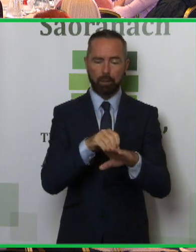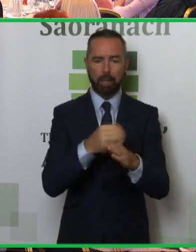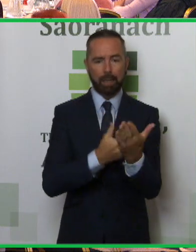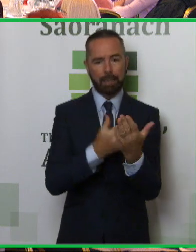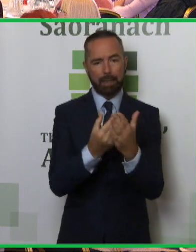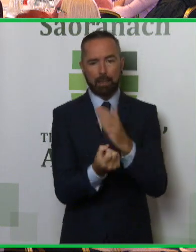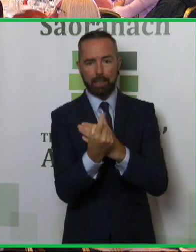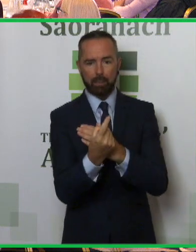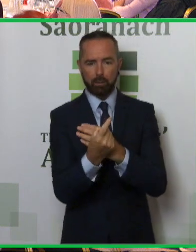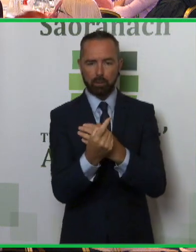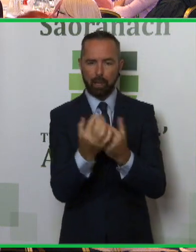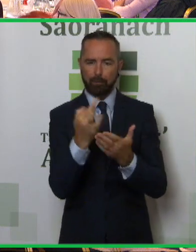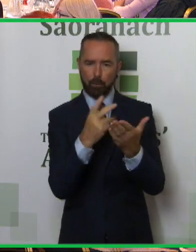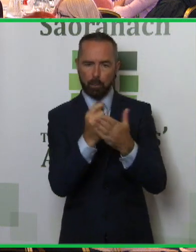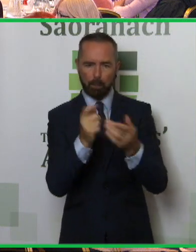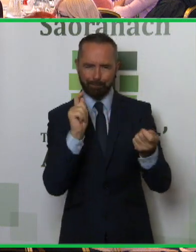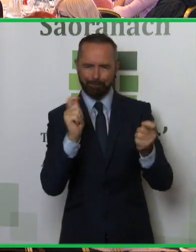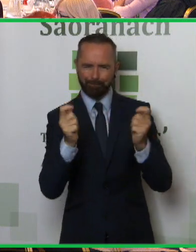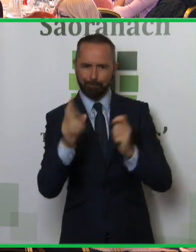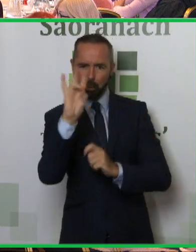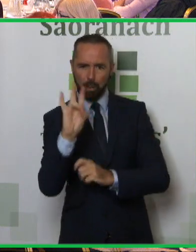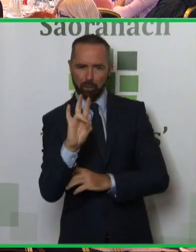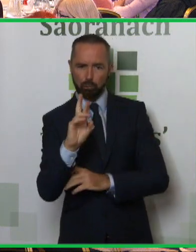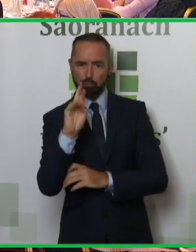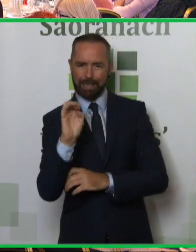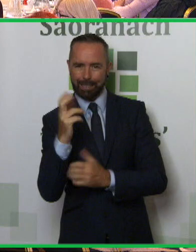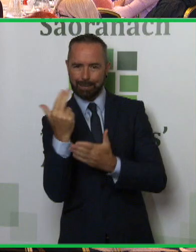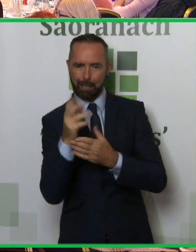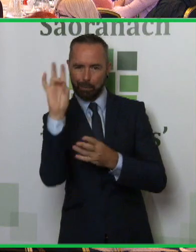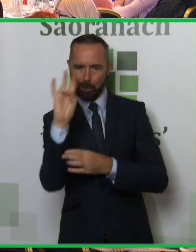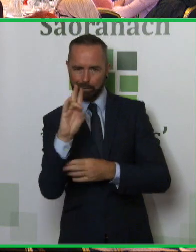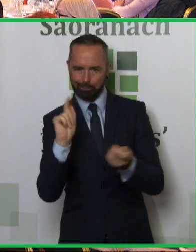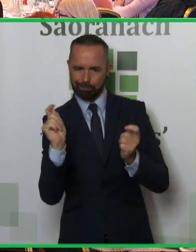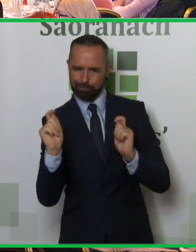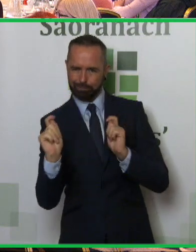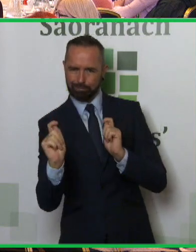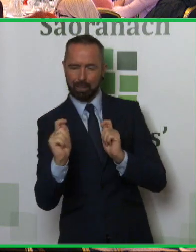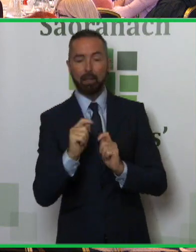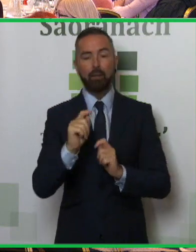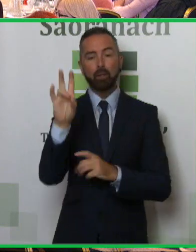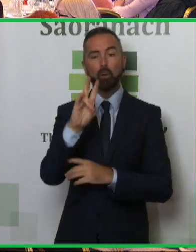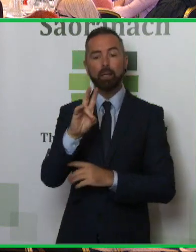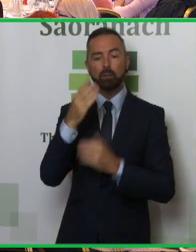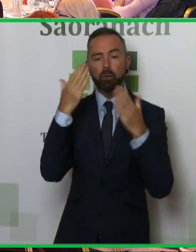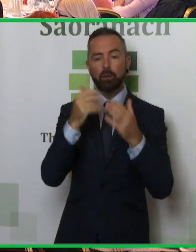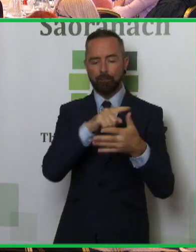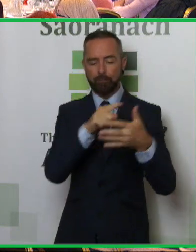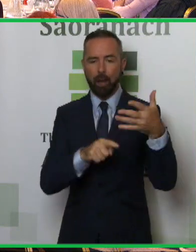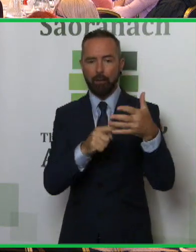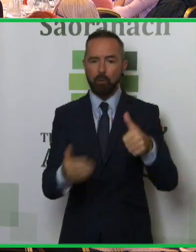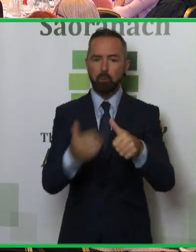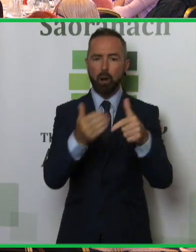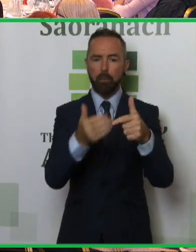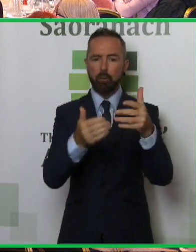redesign that question, and we'll get into that in a moment. So the question reflects the 5 primary choices, which,